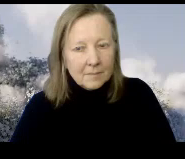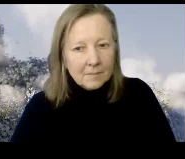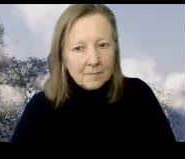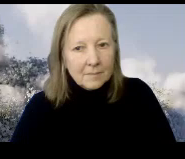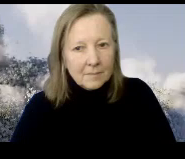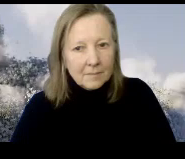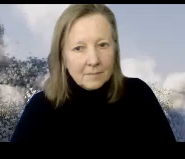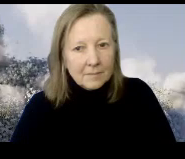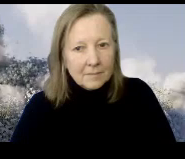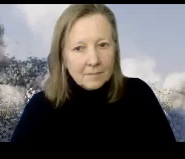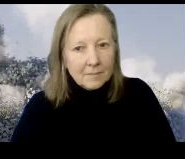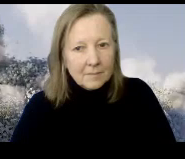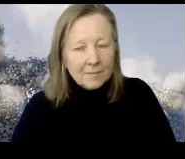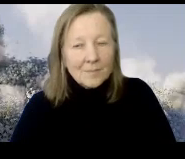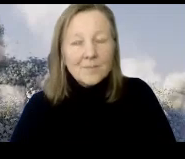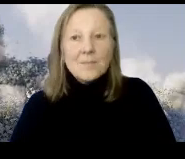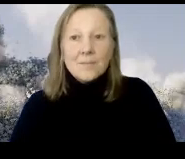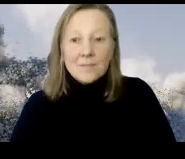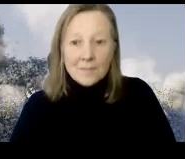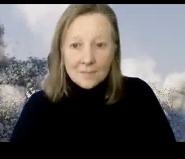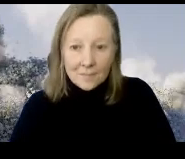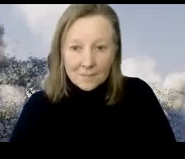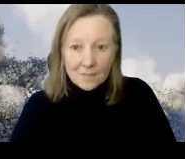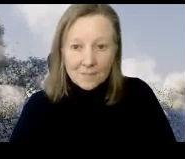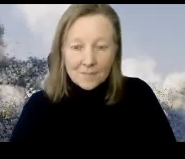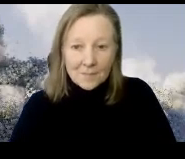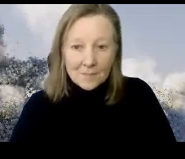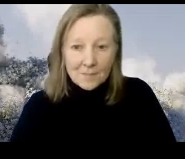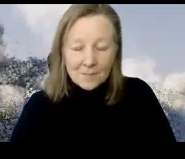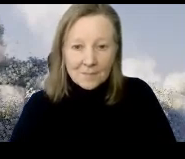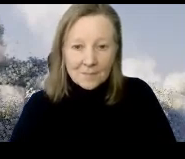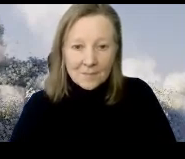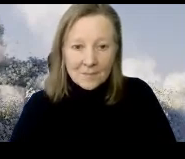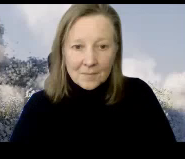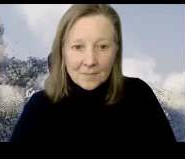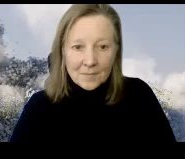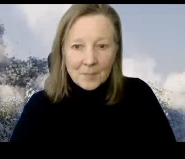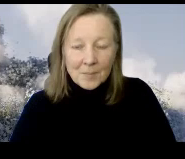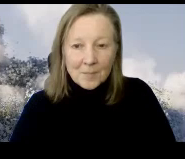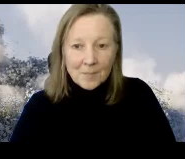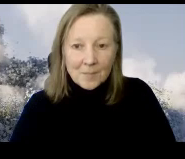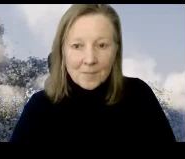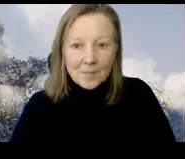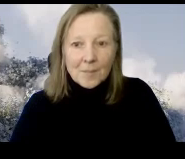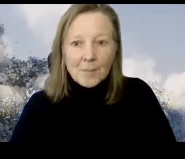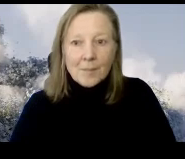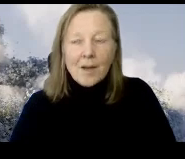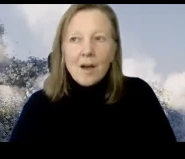and the classes in preparation for my CELPIP next month.